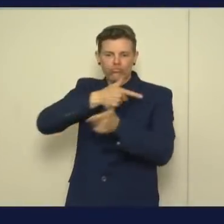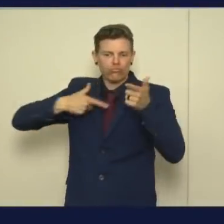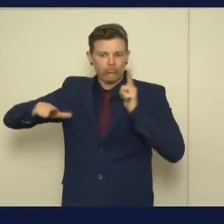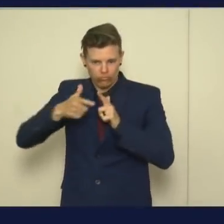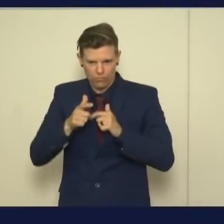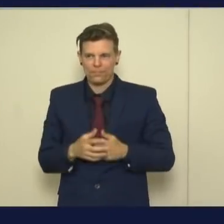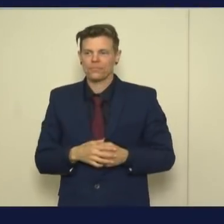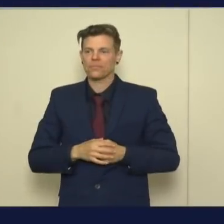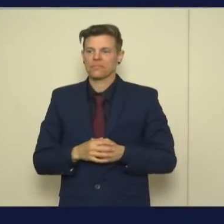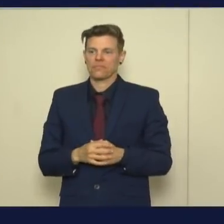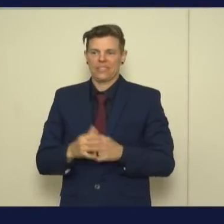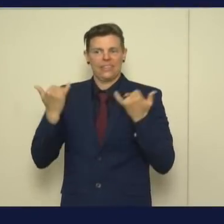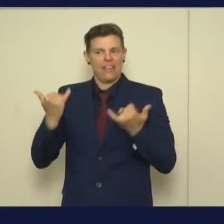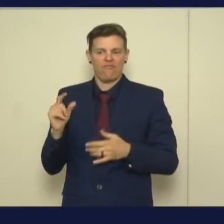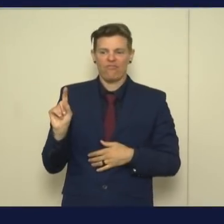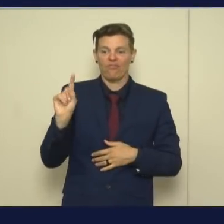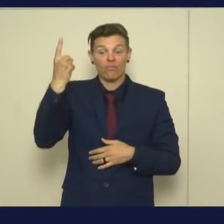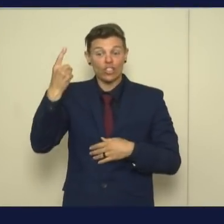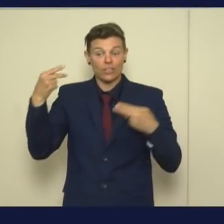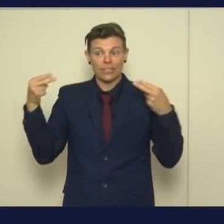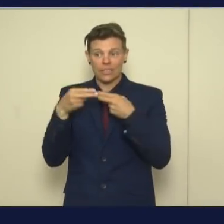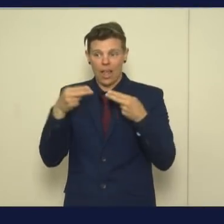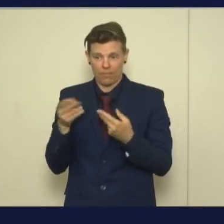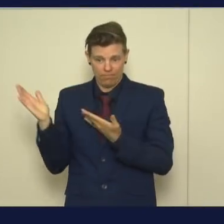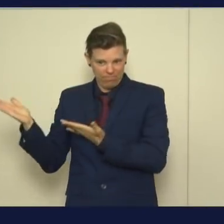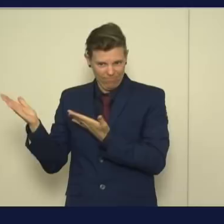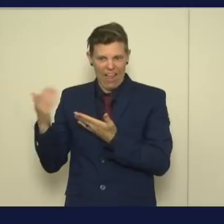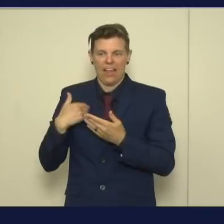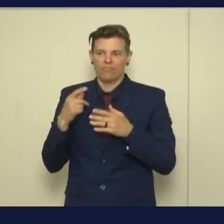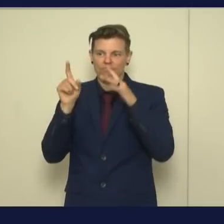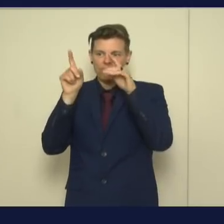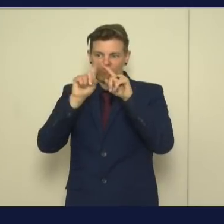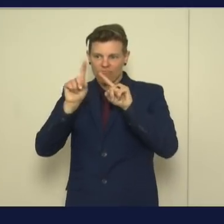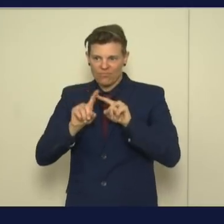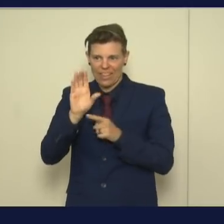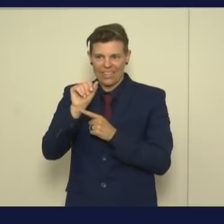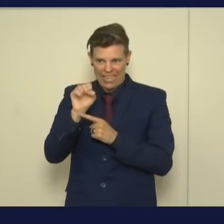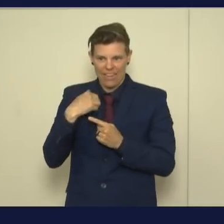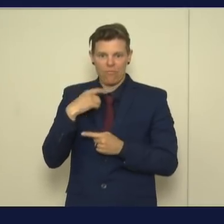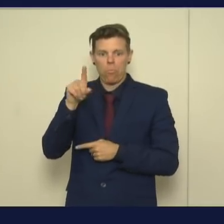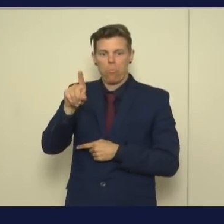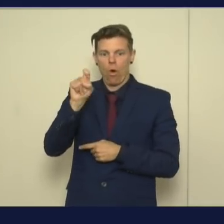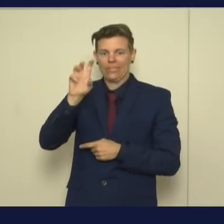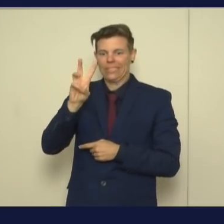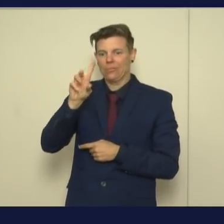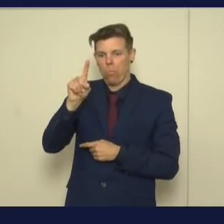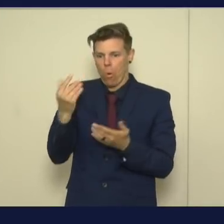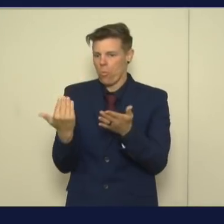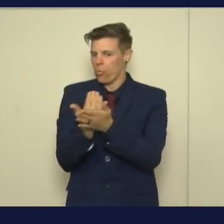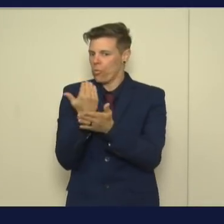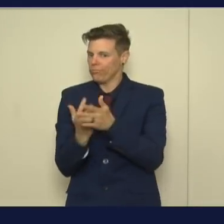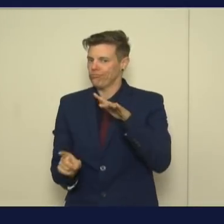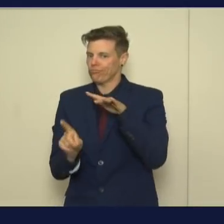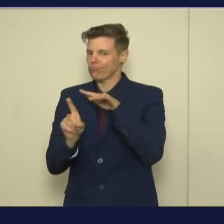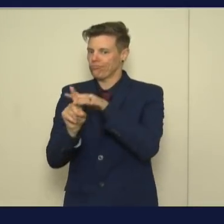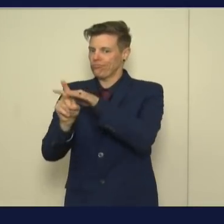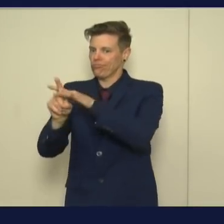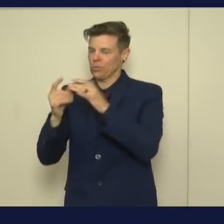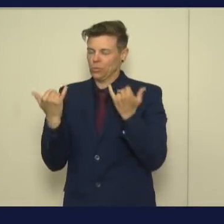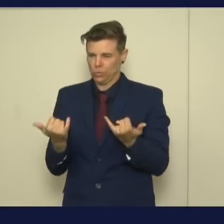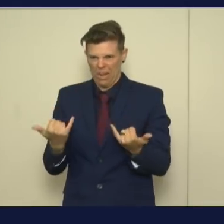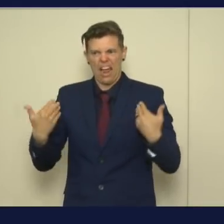is our case update. We have 161 new cases today. That brings our total to